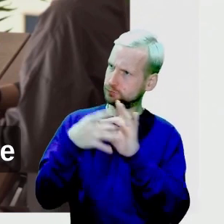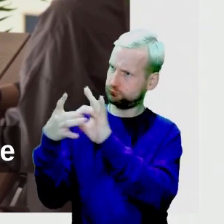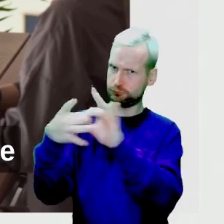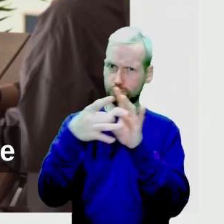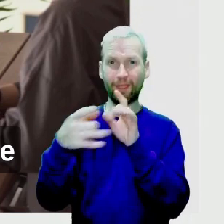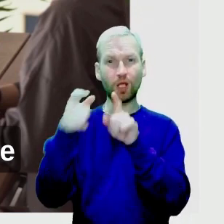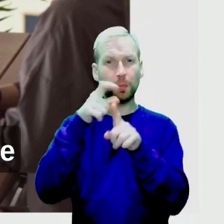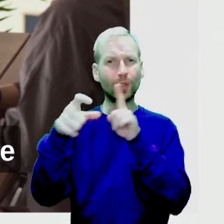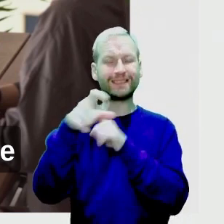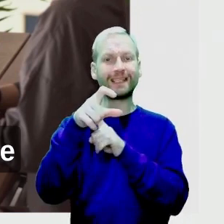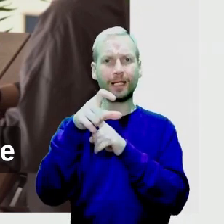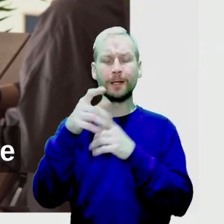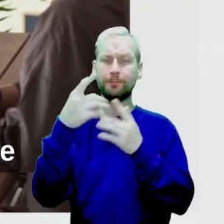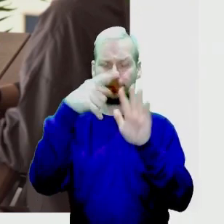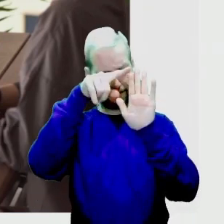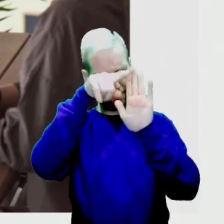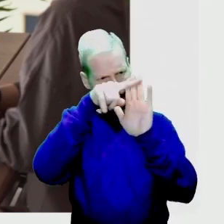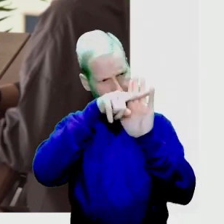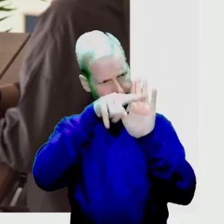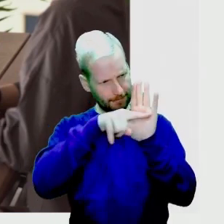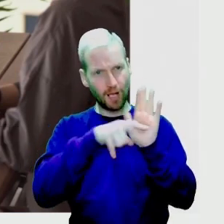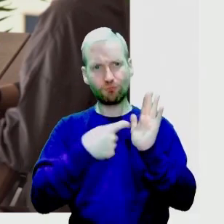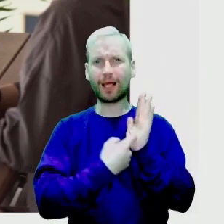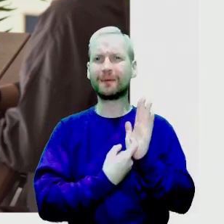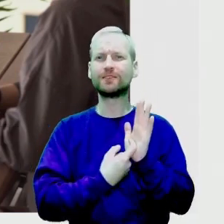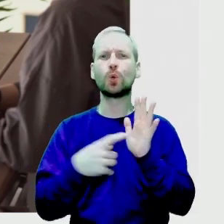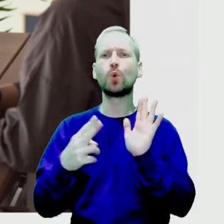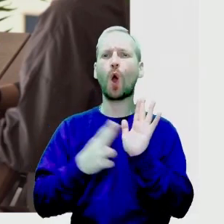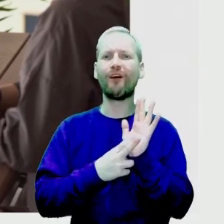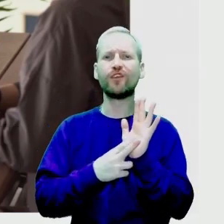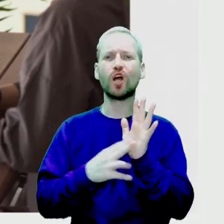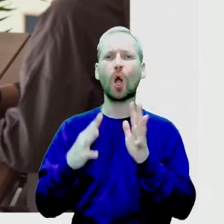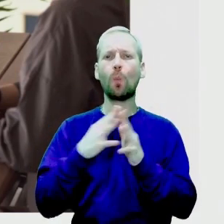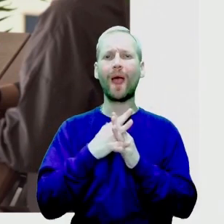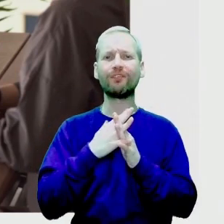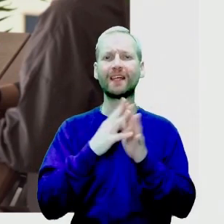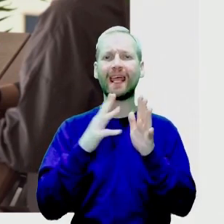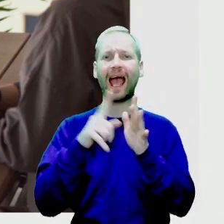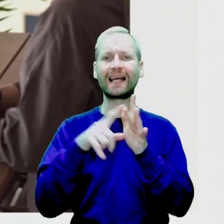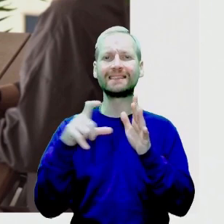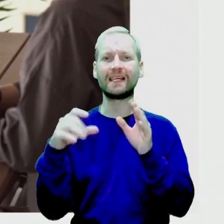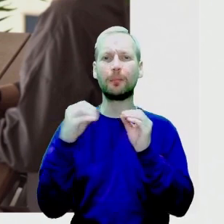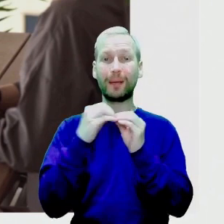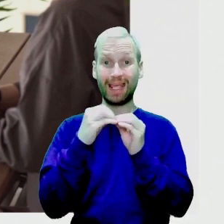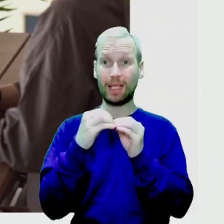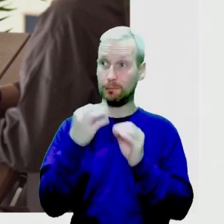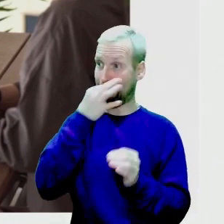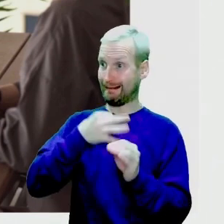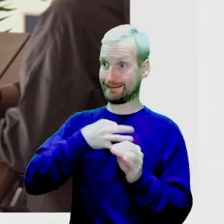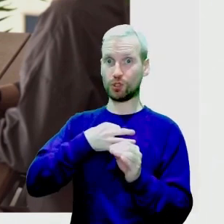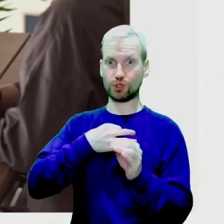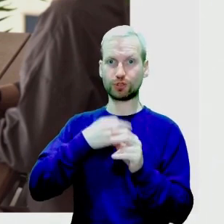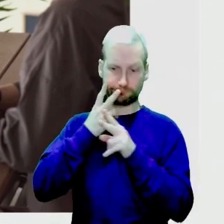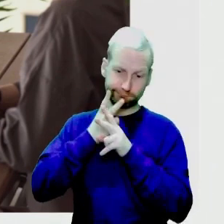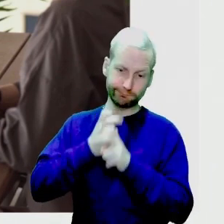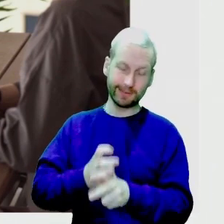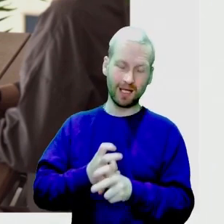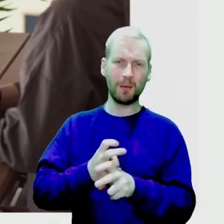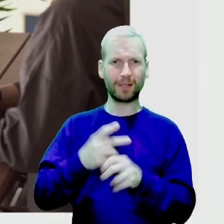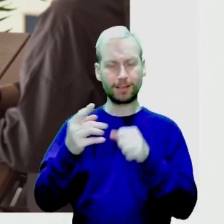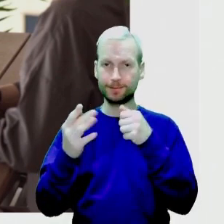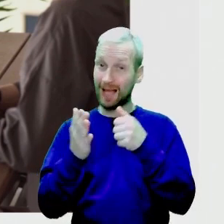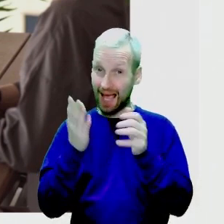A number of recommendations were given to the Norfolk and Waveney ICB, which asked for the study, around extra help, including more